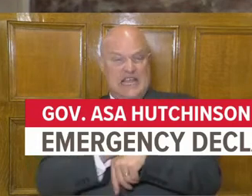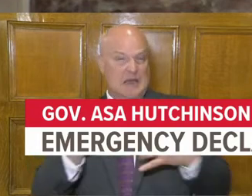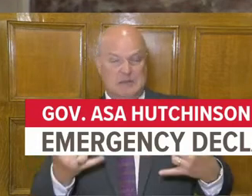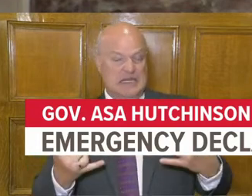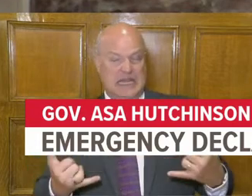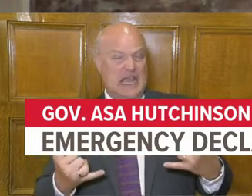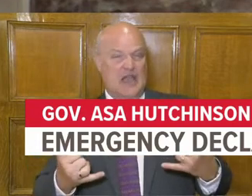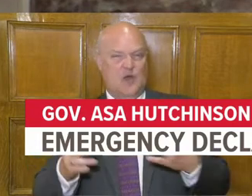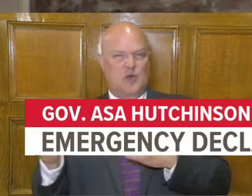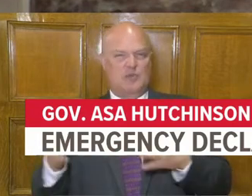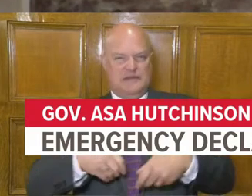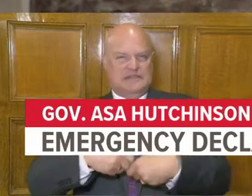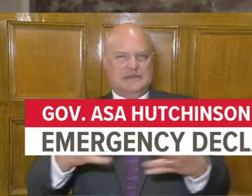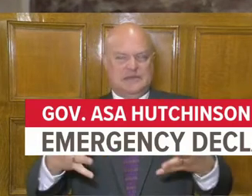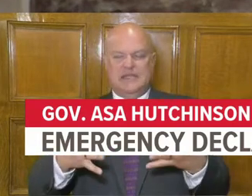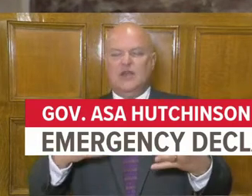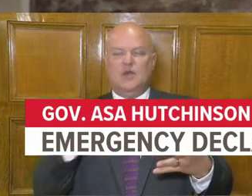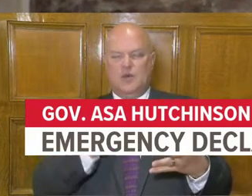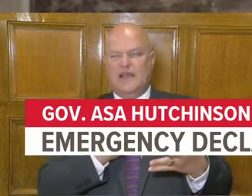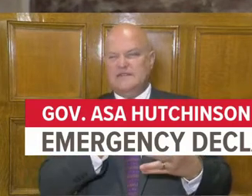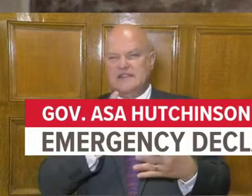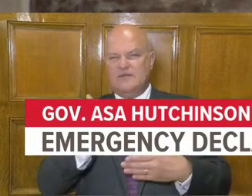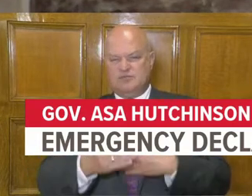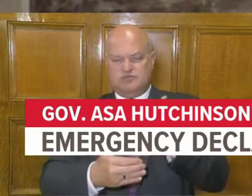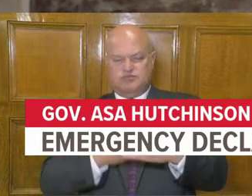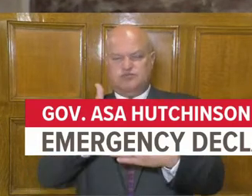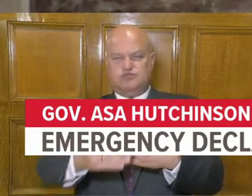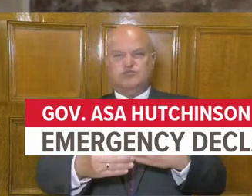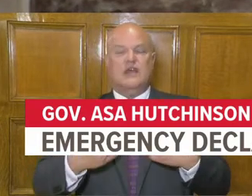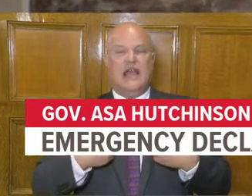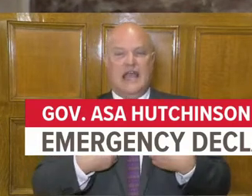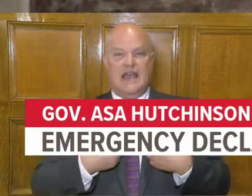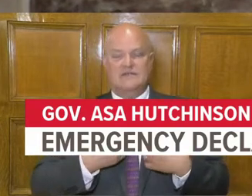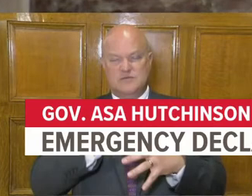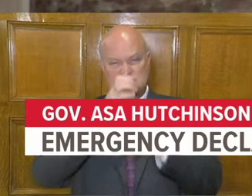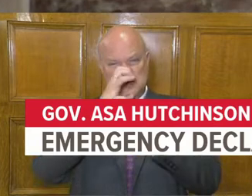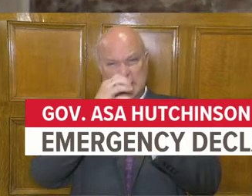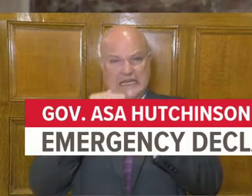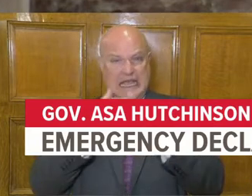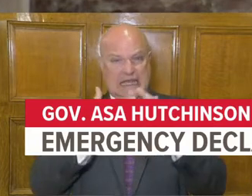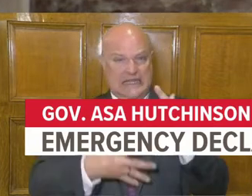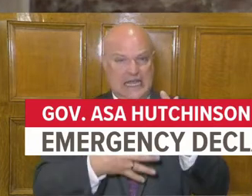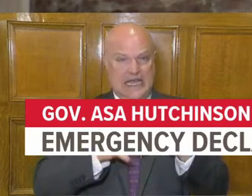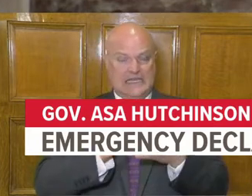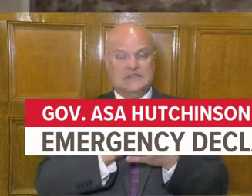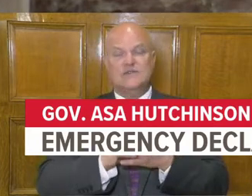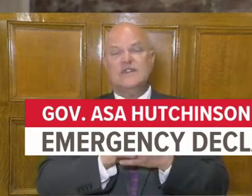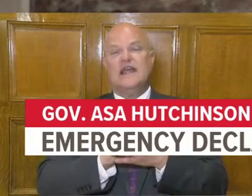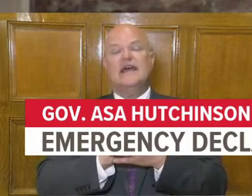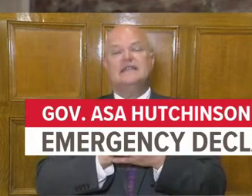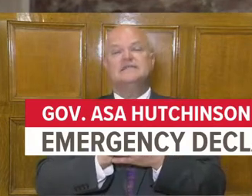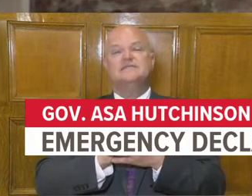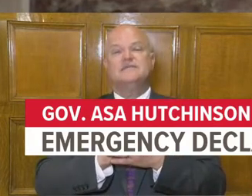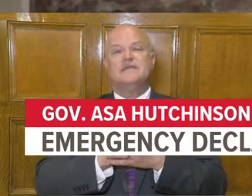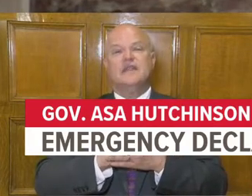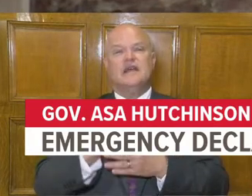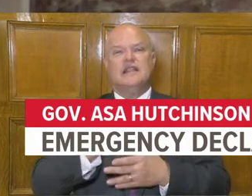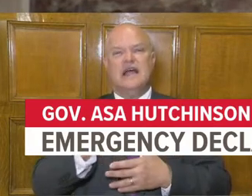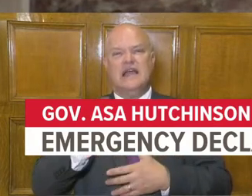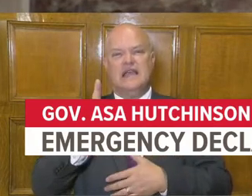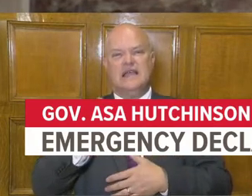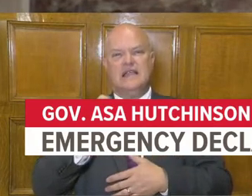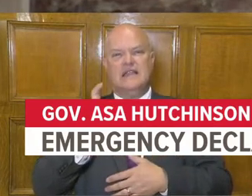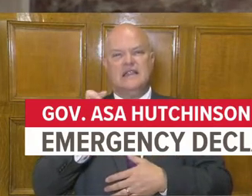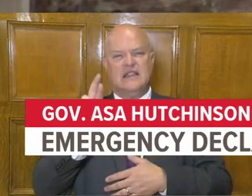for distribution. There's a number of steps to go through, and we have some very strict guidelines in reference to things like